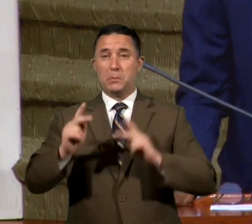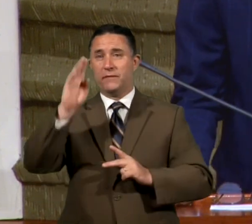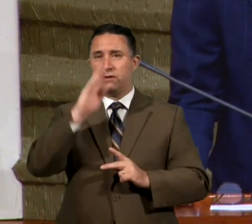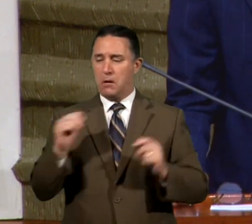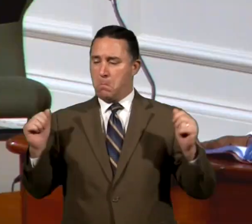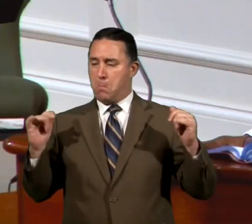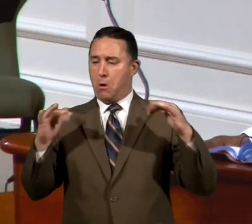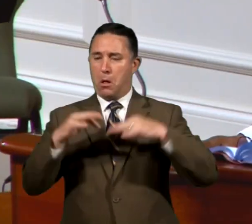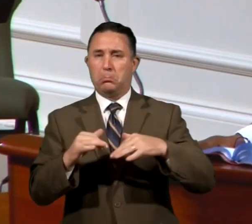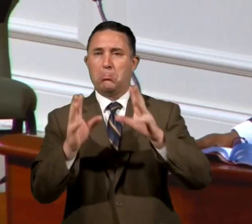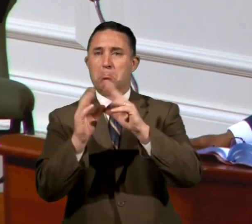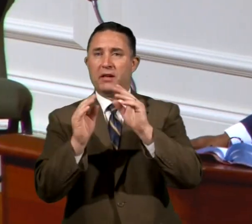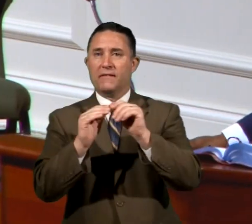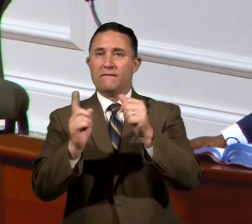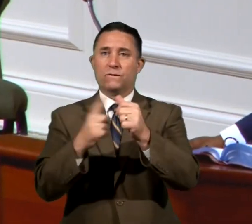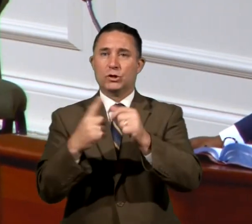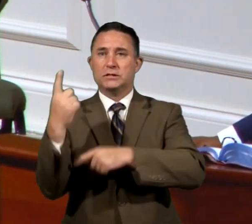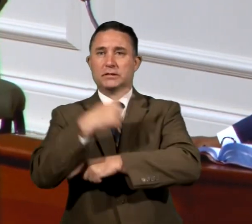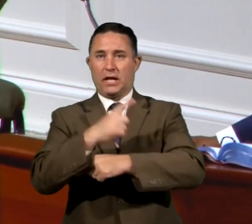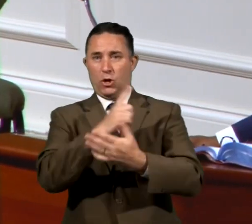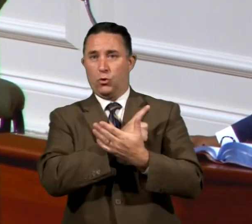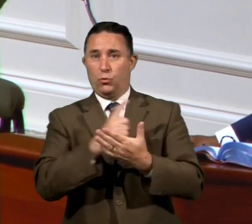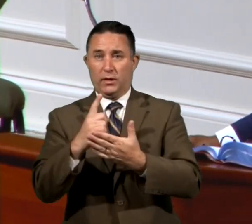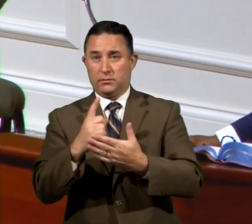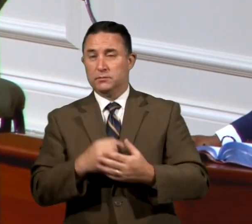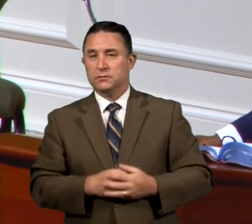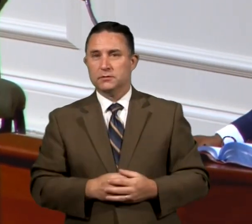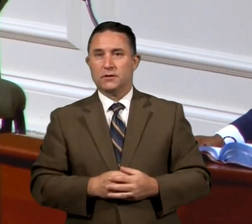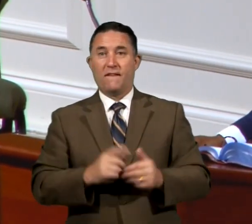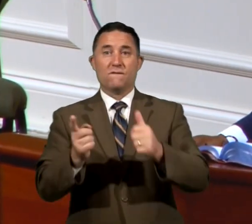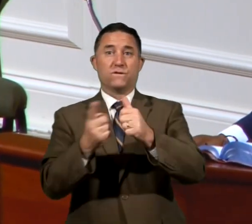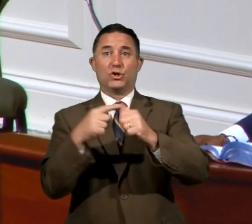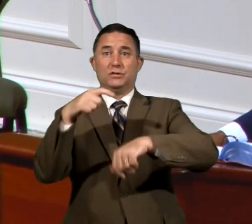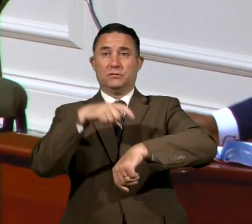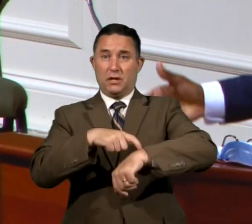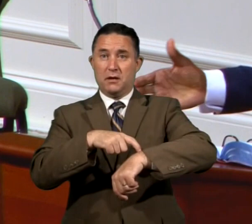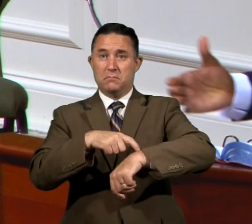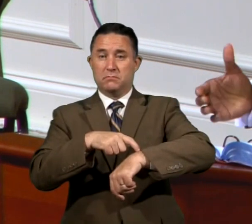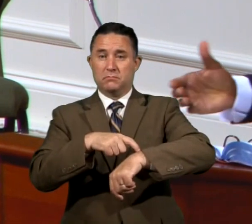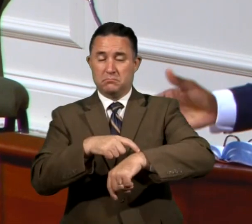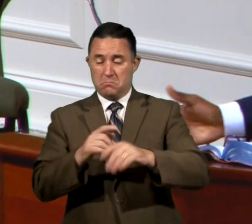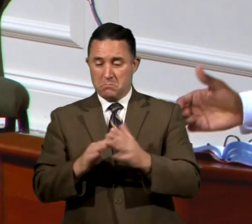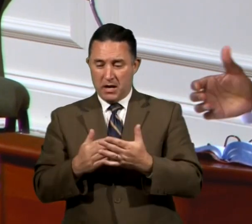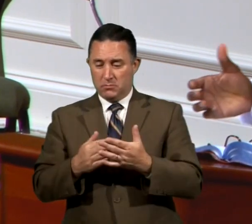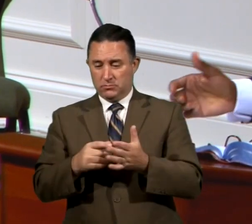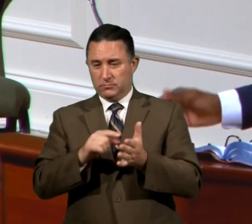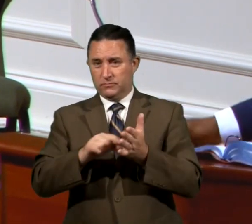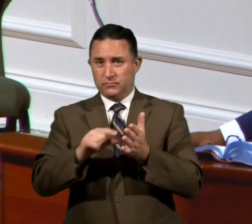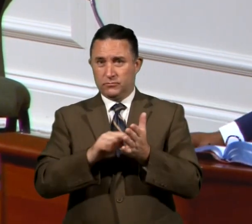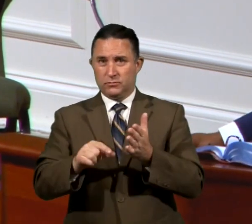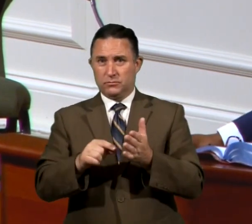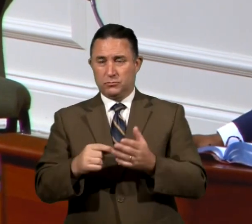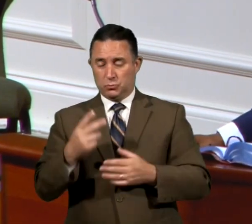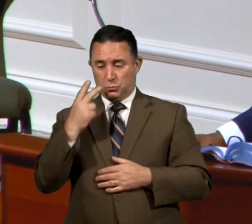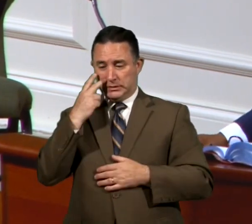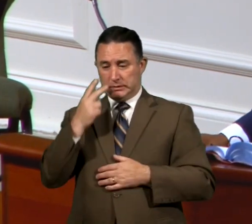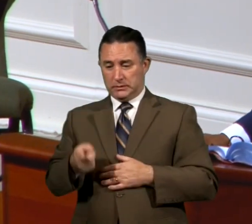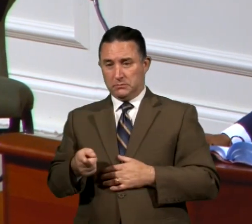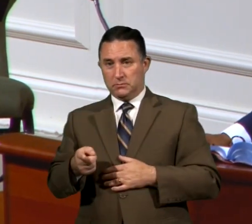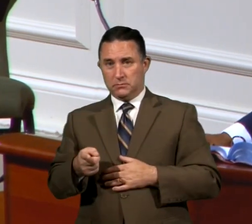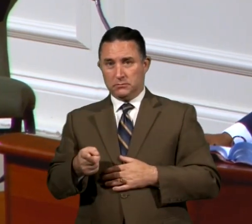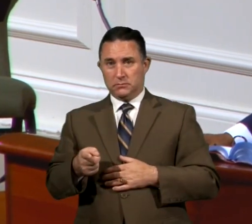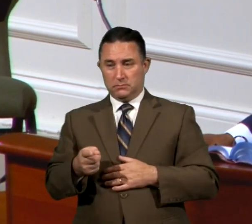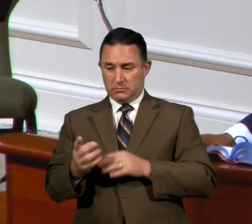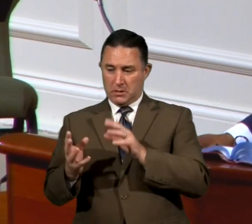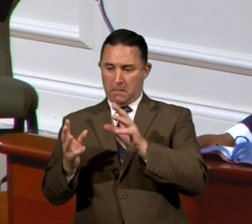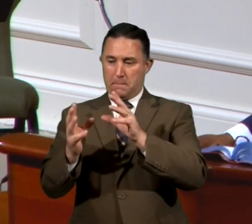met together on the first day of the week. This is the first time in the biblical text, in the scripture, where we see where they